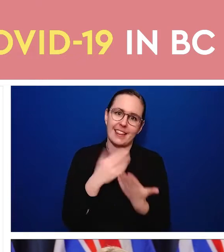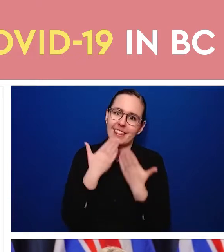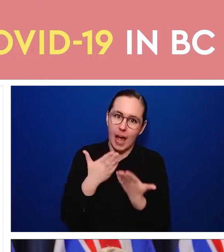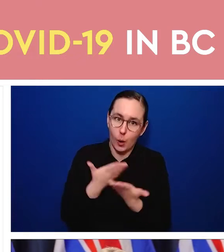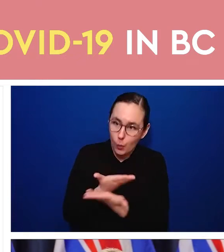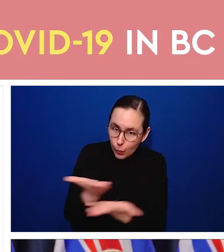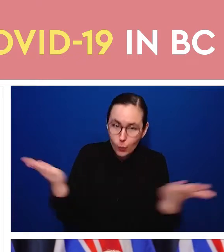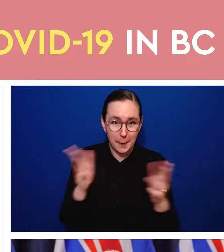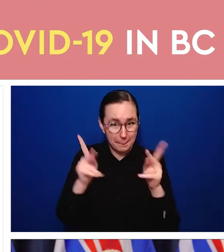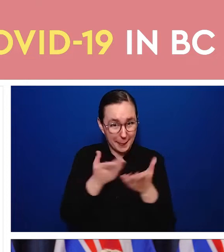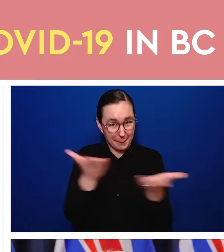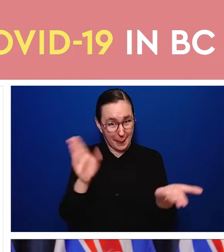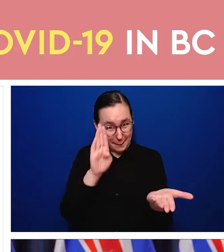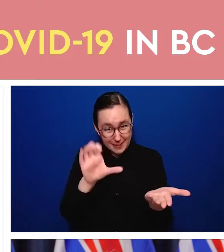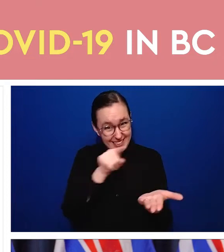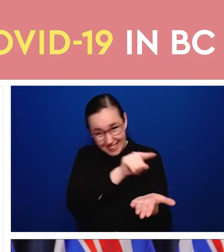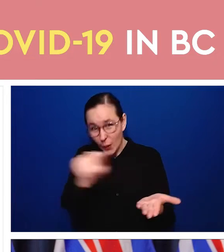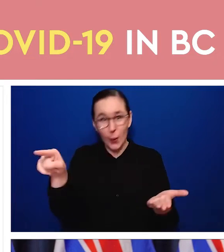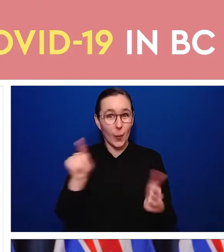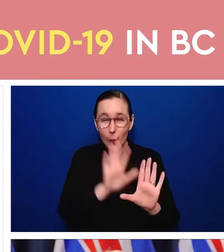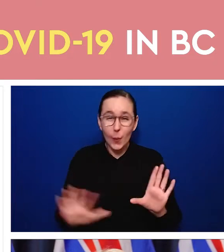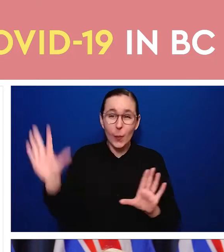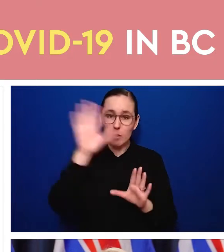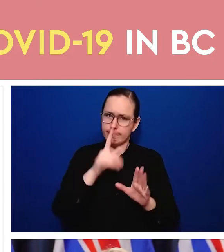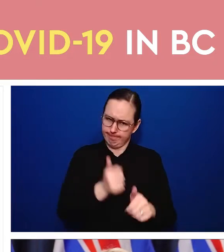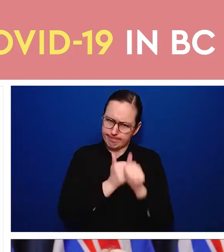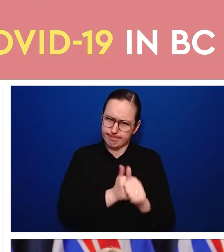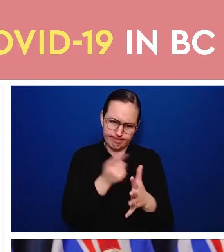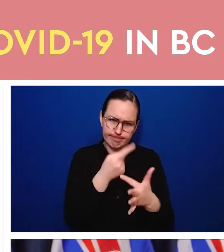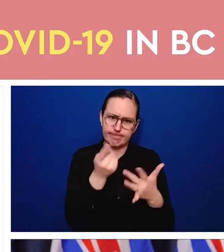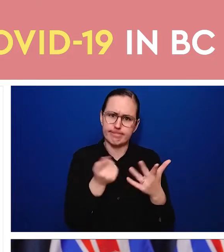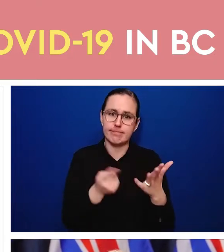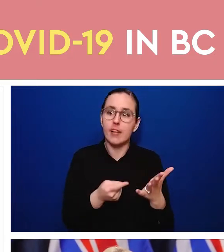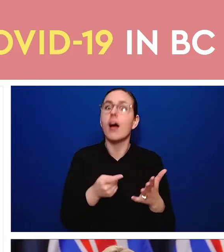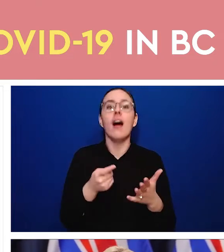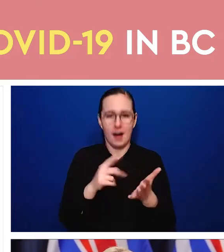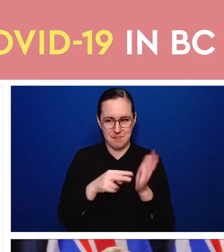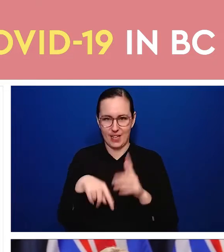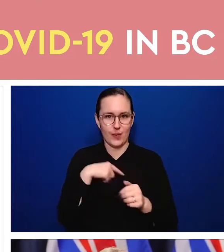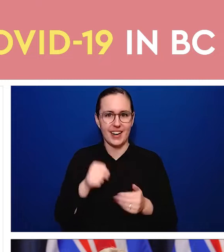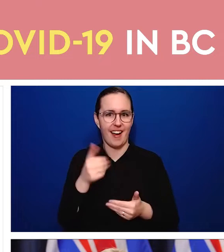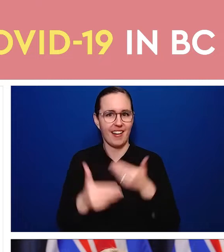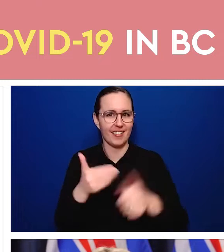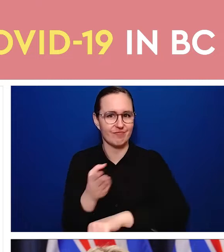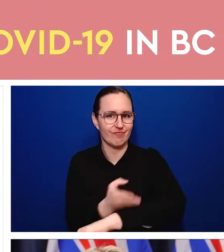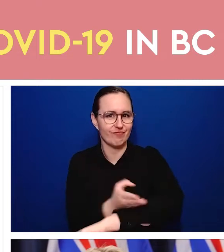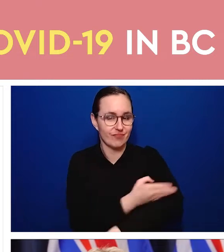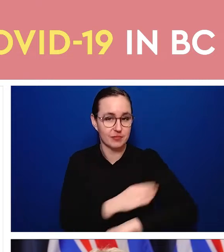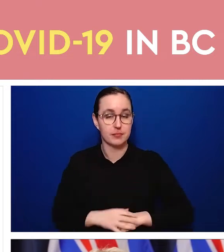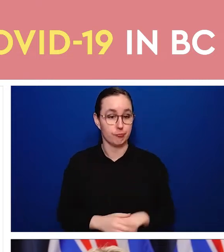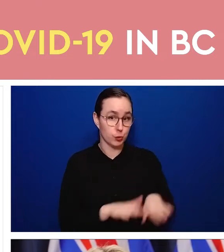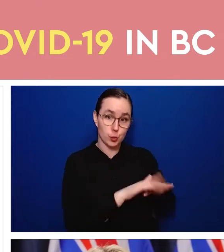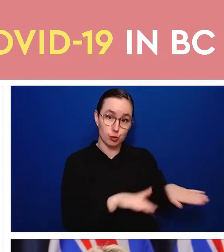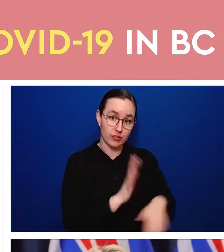do. We now have over 55% of children 5 to 11 who have been vaccinated.